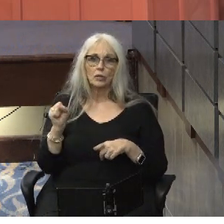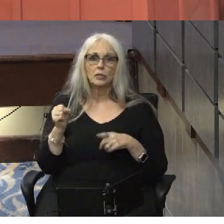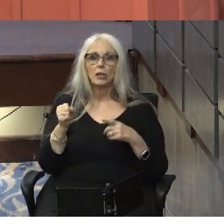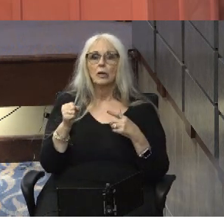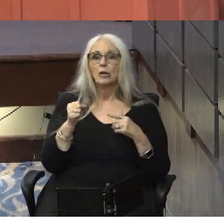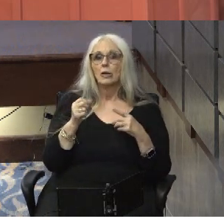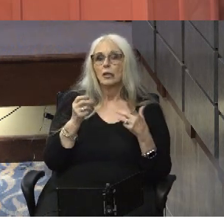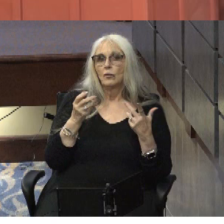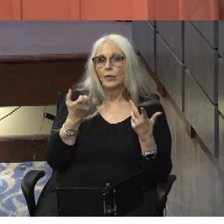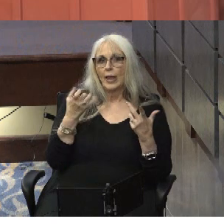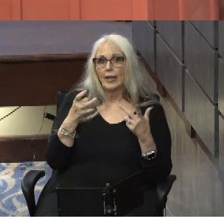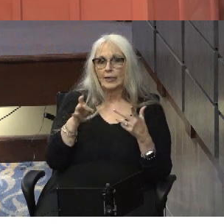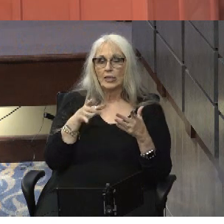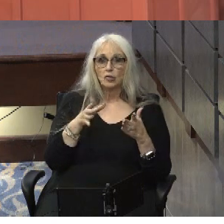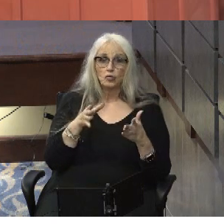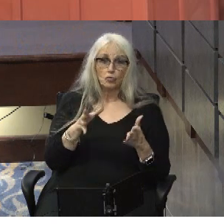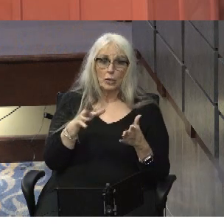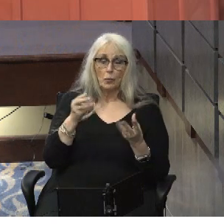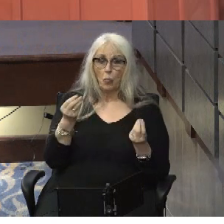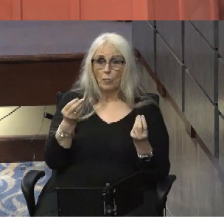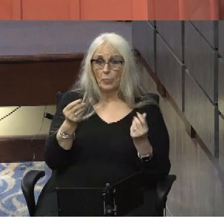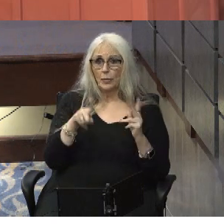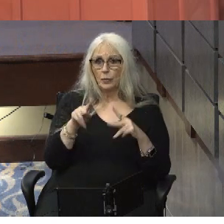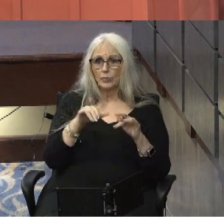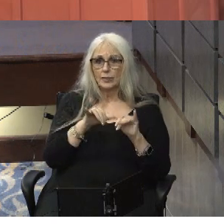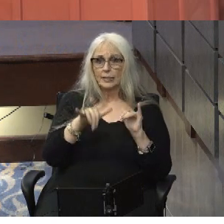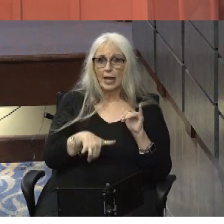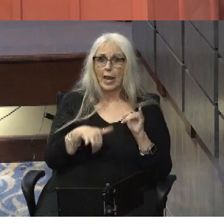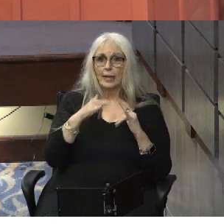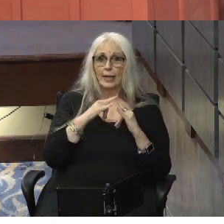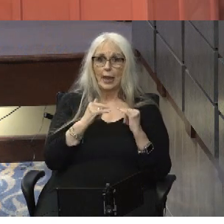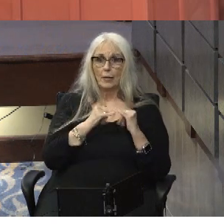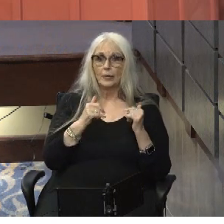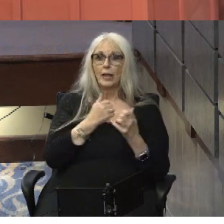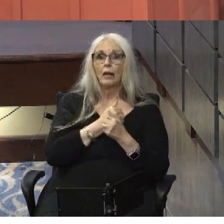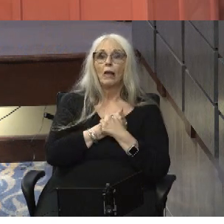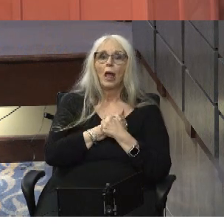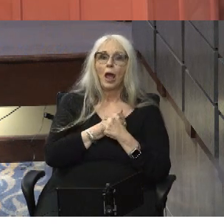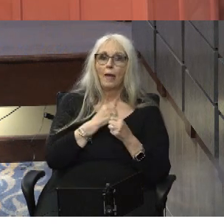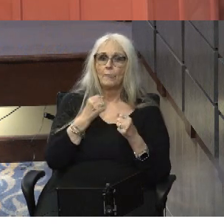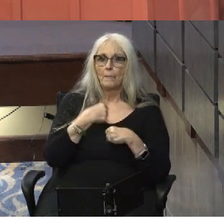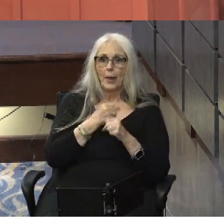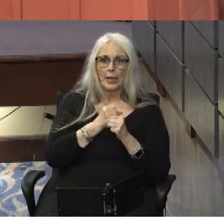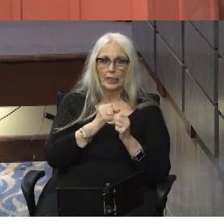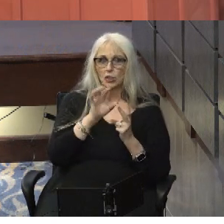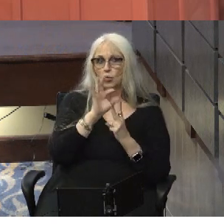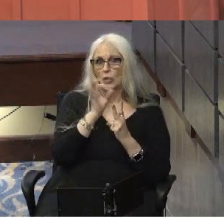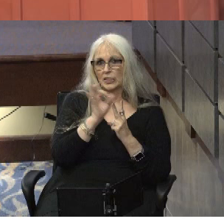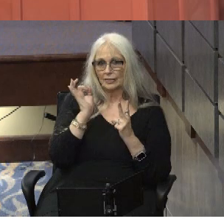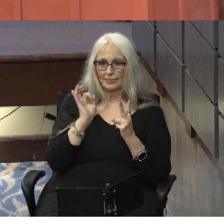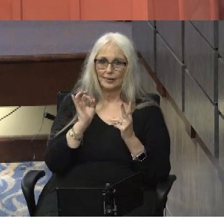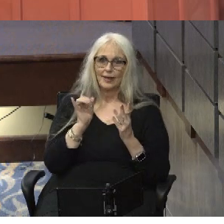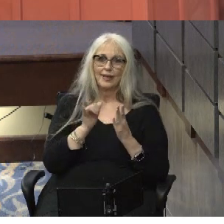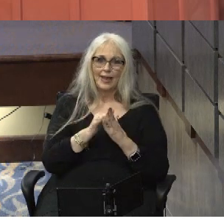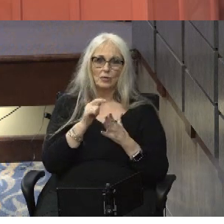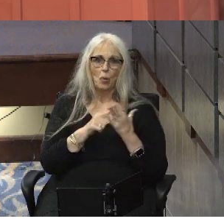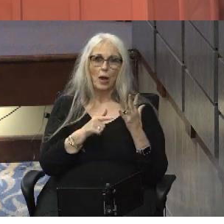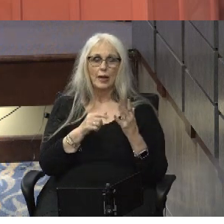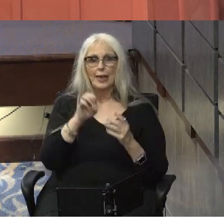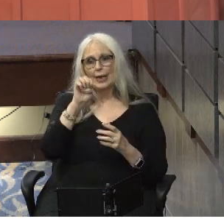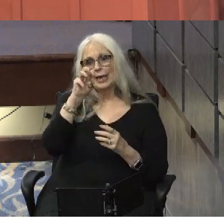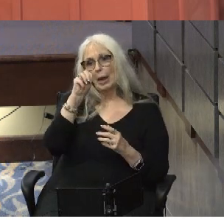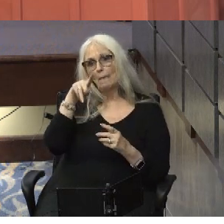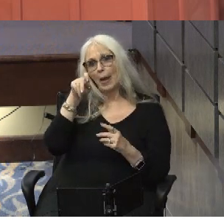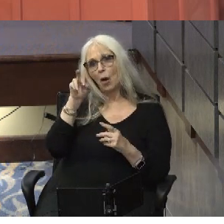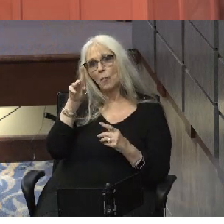Street property with folks that are staying in camps, they've loved the idea of choice. And that's what empowerment is all about. They'll get to